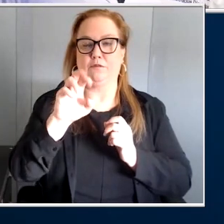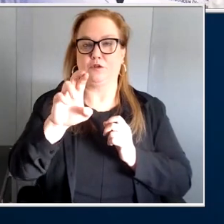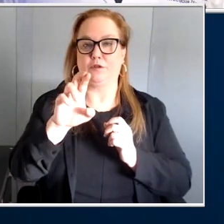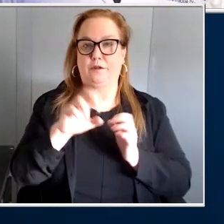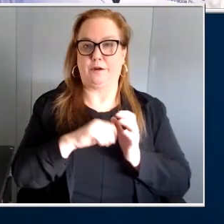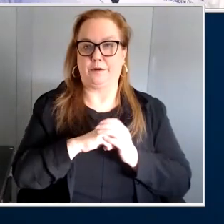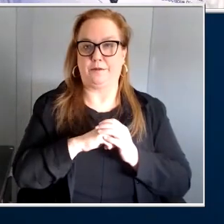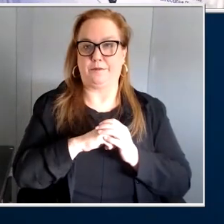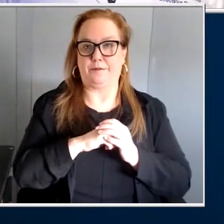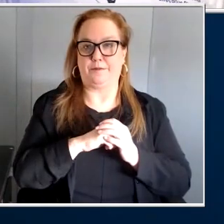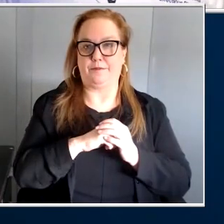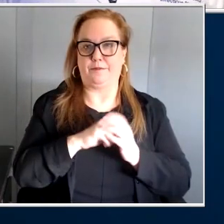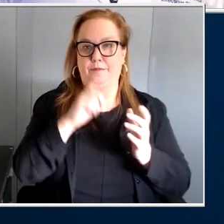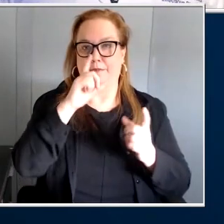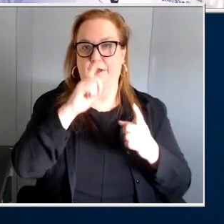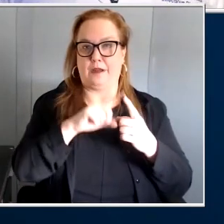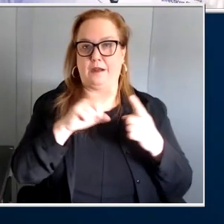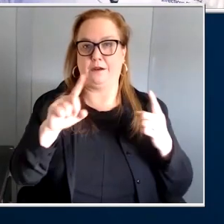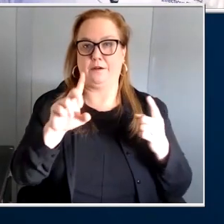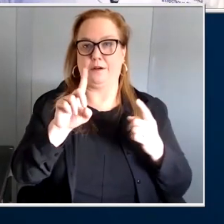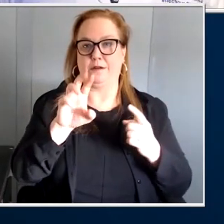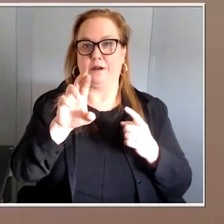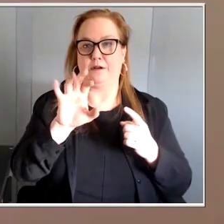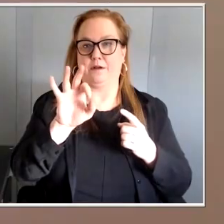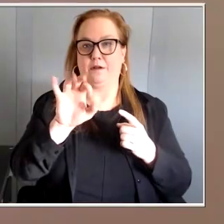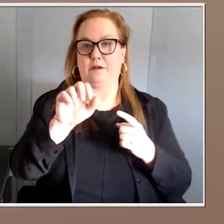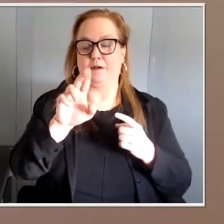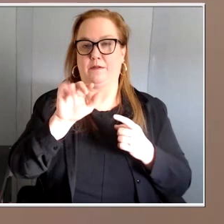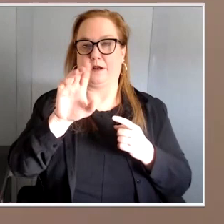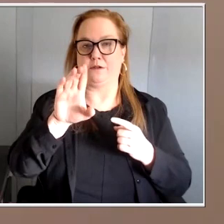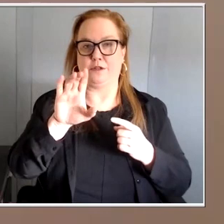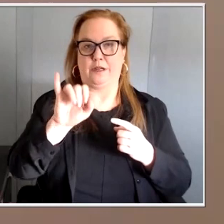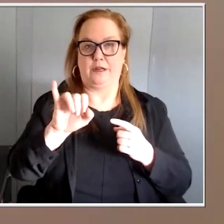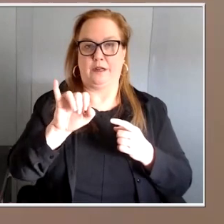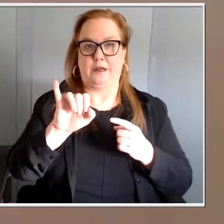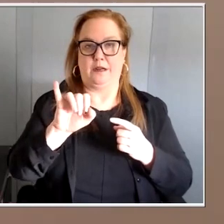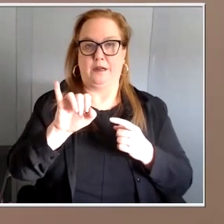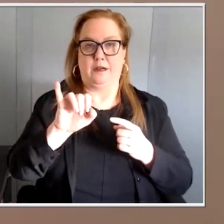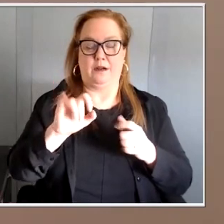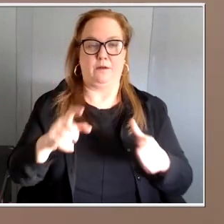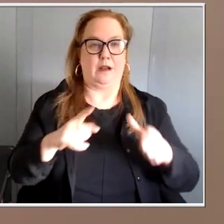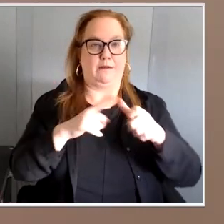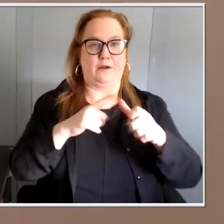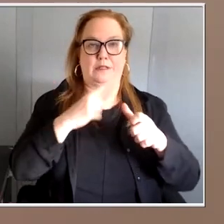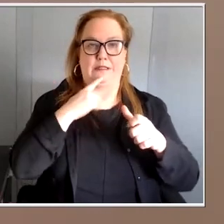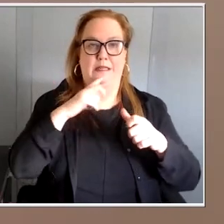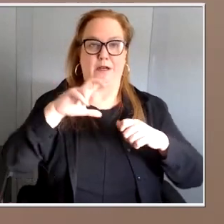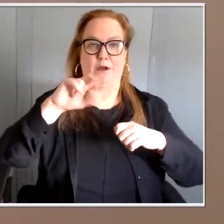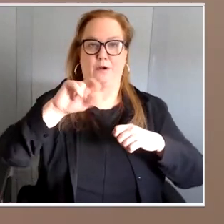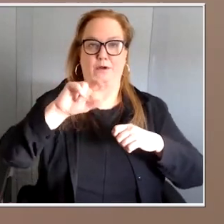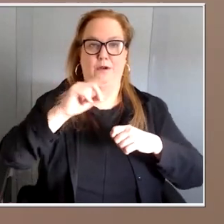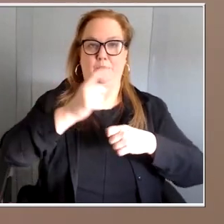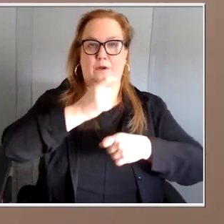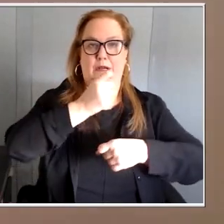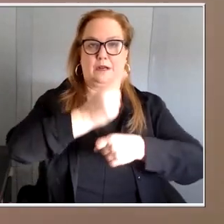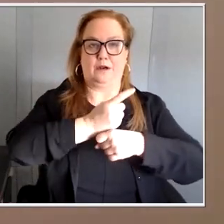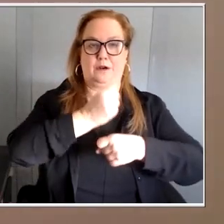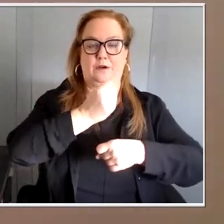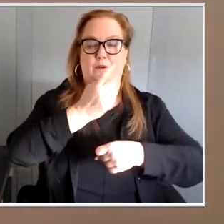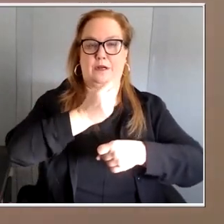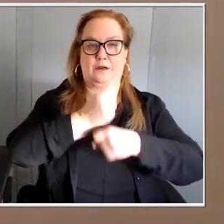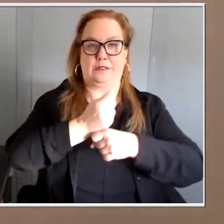I will have to disagree with Dr. Fauci. I burst a lot of bubbles initially when I was like, oh no, this is not a year. We're talking